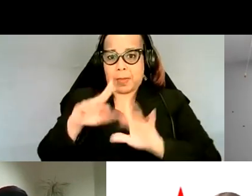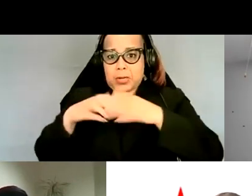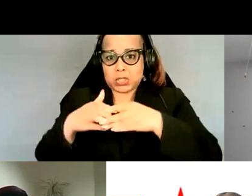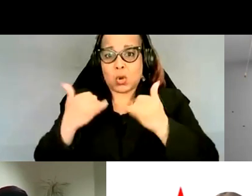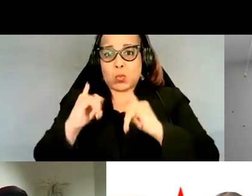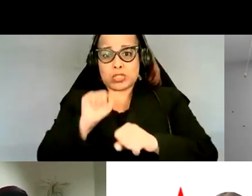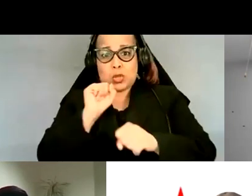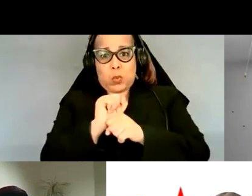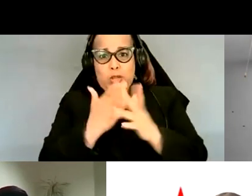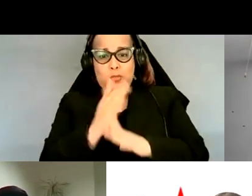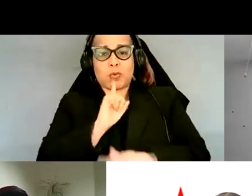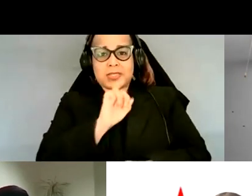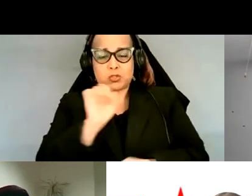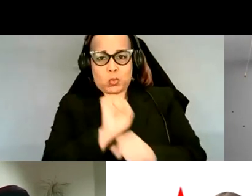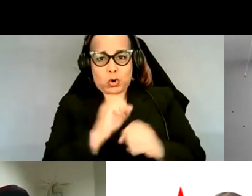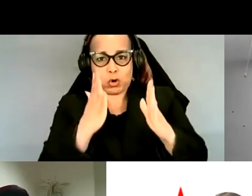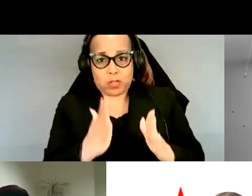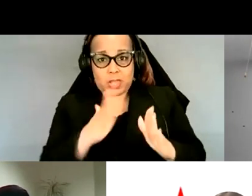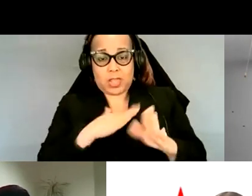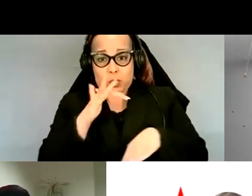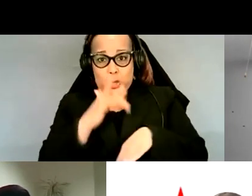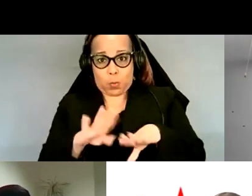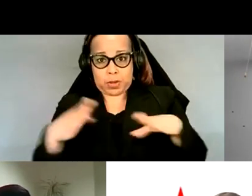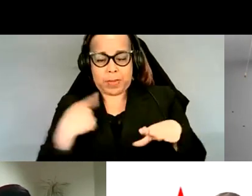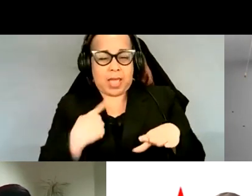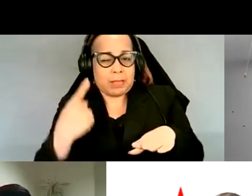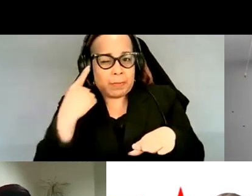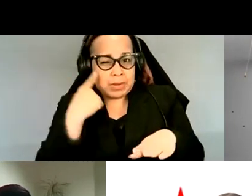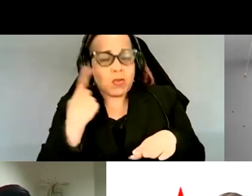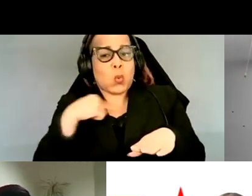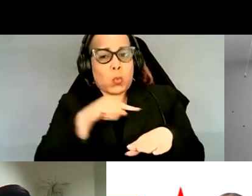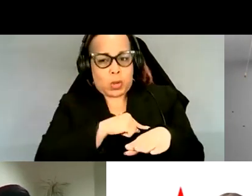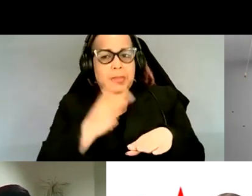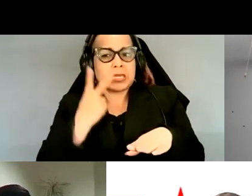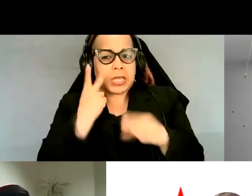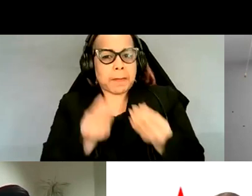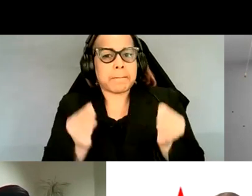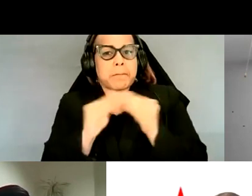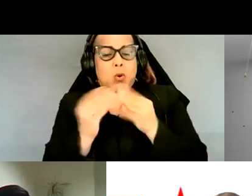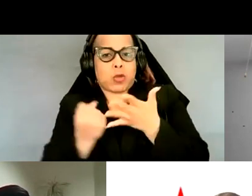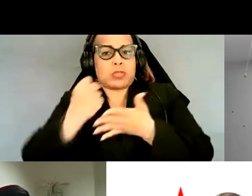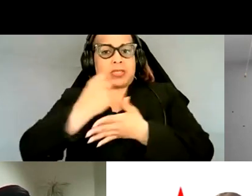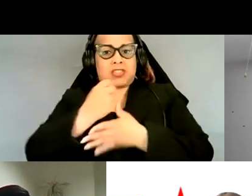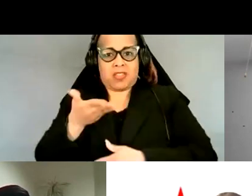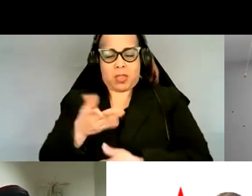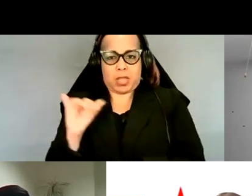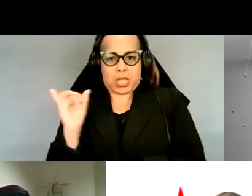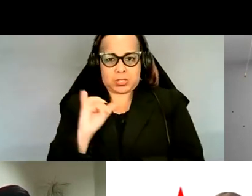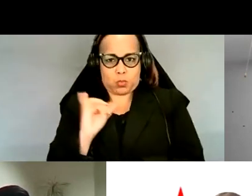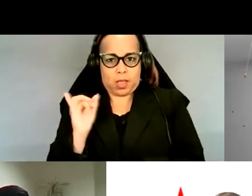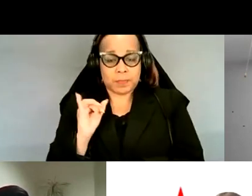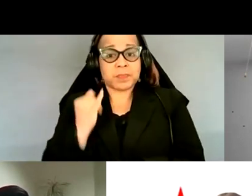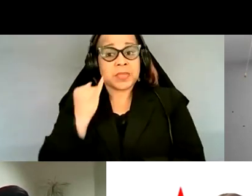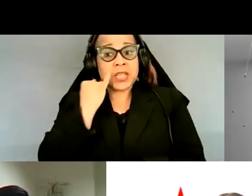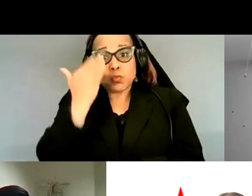through essential workers, but as we open up, I do believe that we'll be seeing a little bit more prioritization there as well. If you